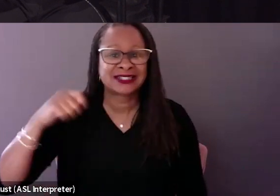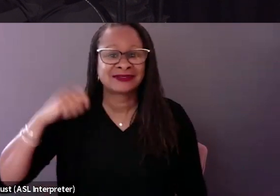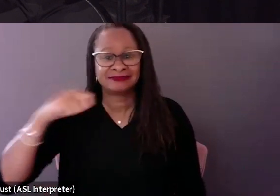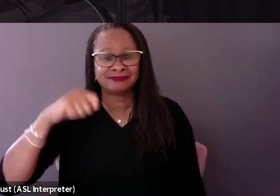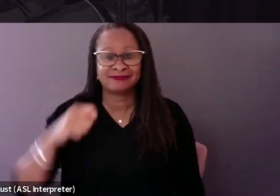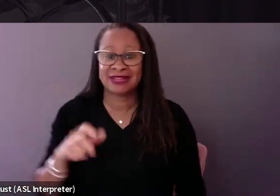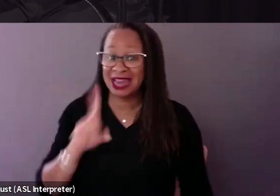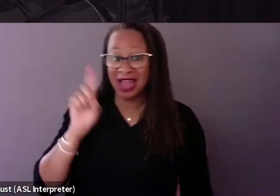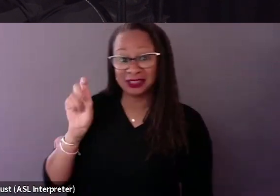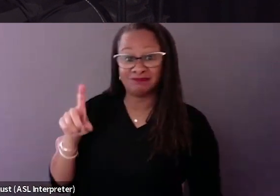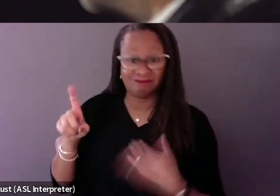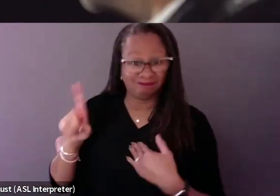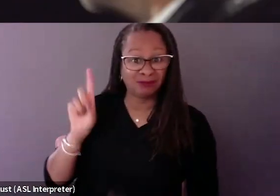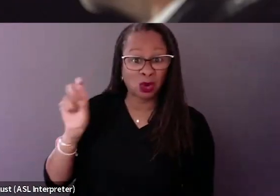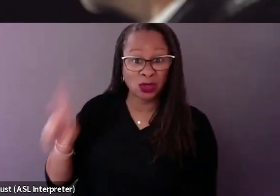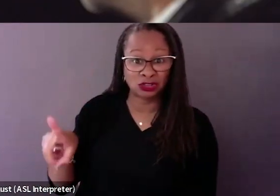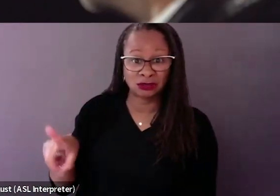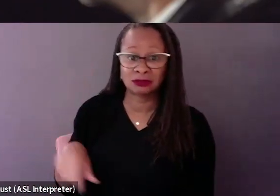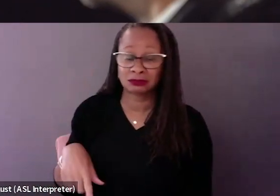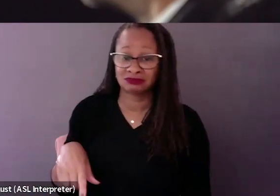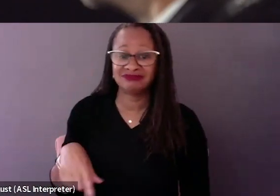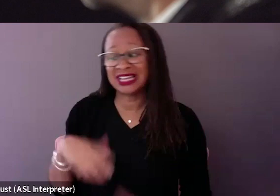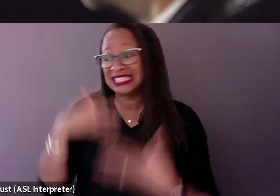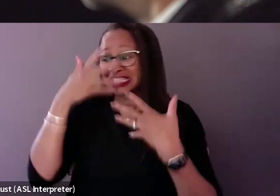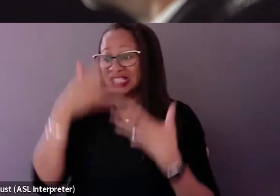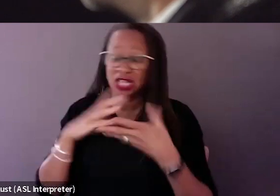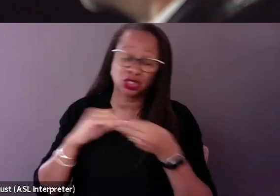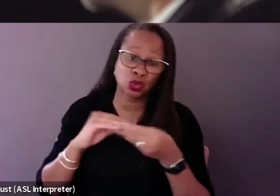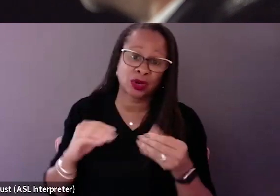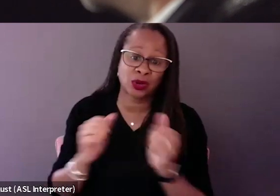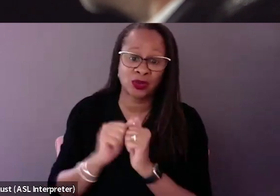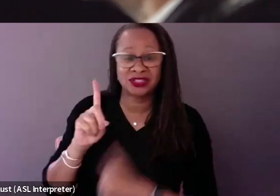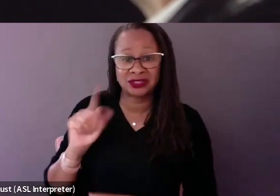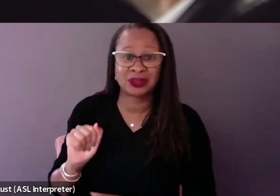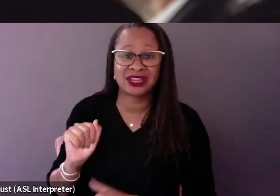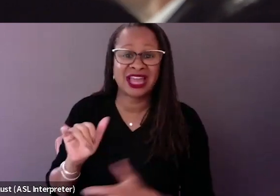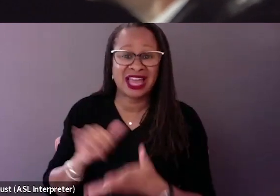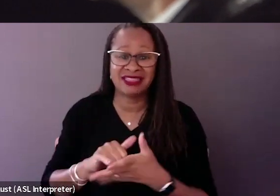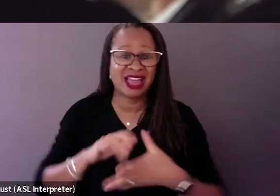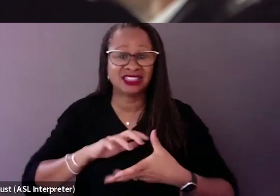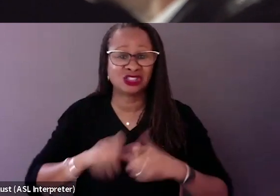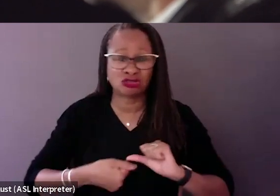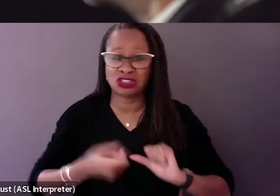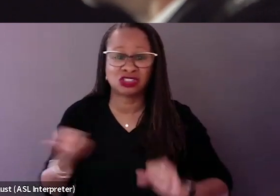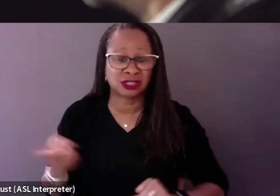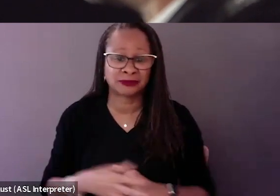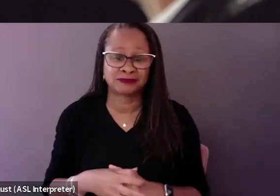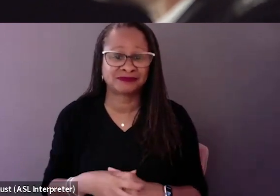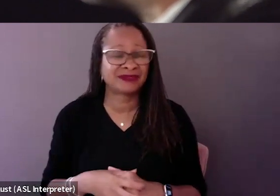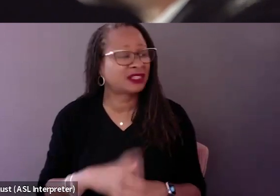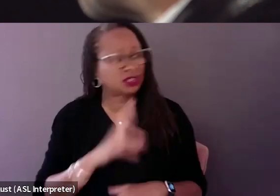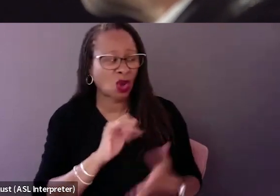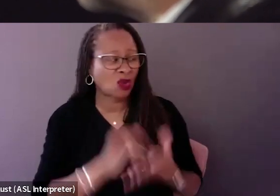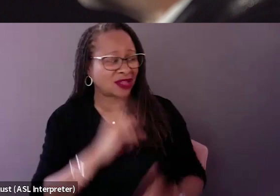this the sad sack story of a guy who gets a disability and it crushes him? And he says, no, that's boring.